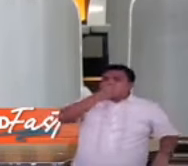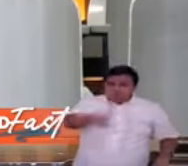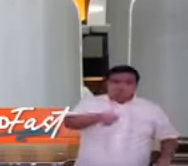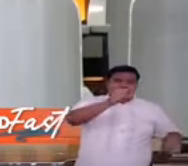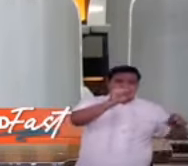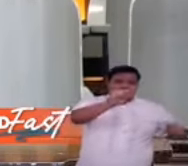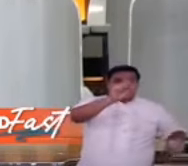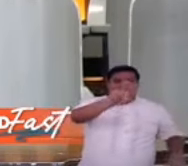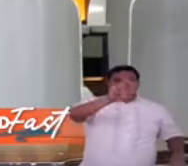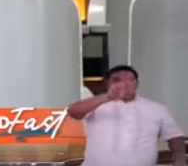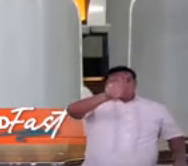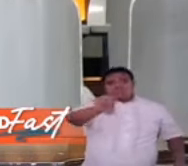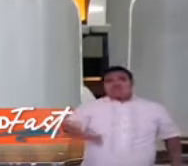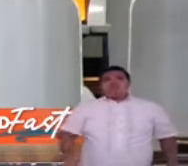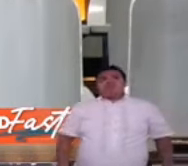blessed.